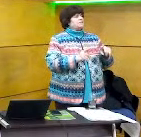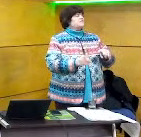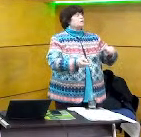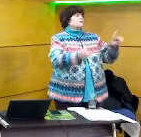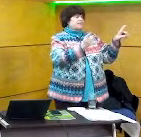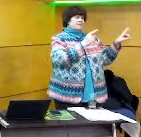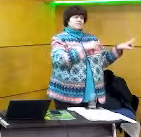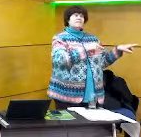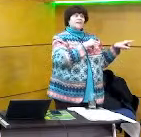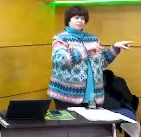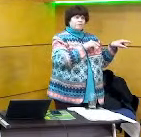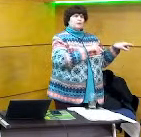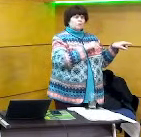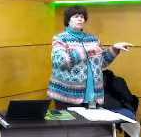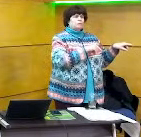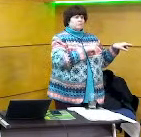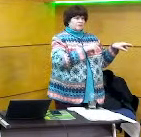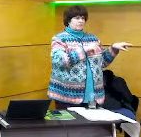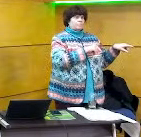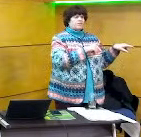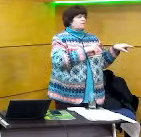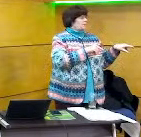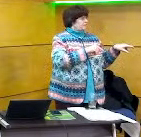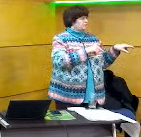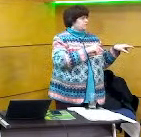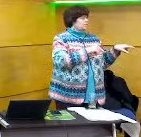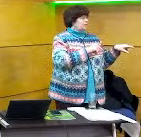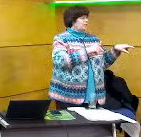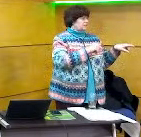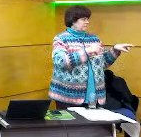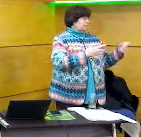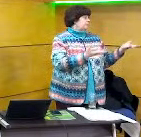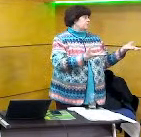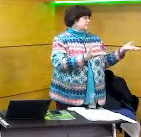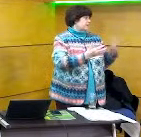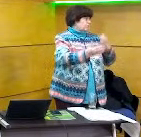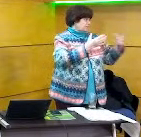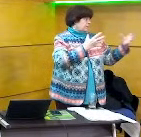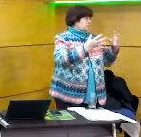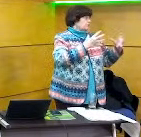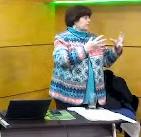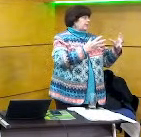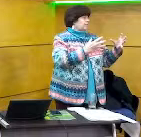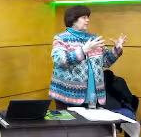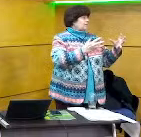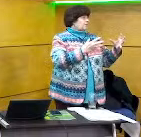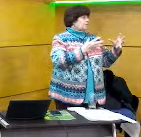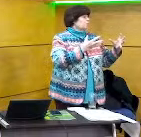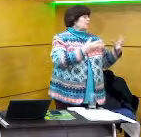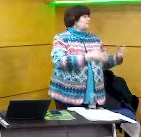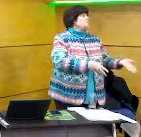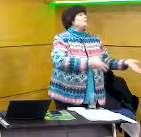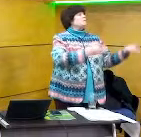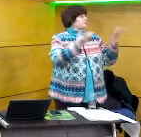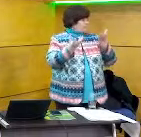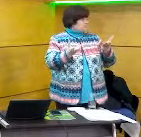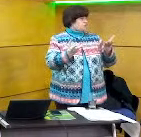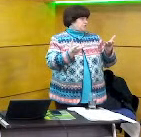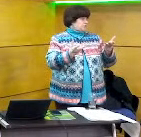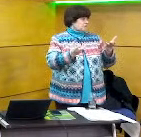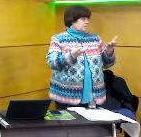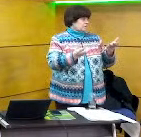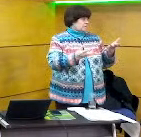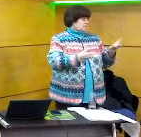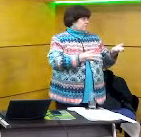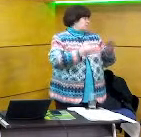you can simultaneously have your own friendly matches going on here in the South, so that they're ready to maybe